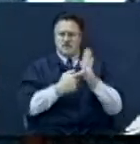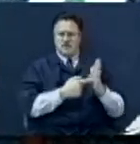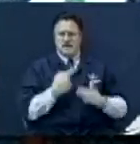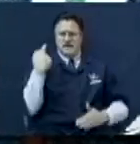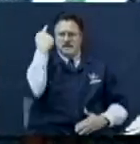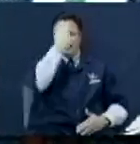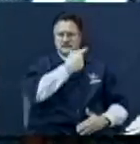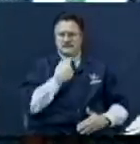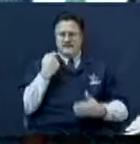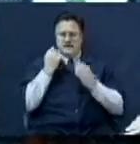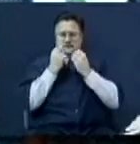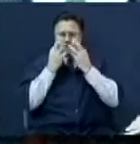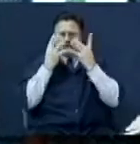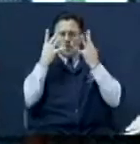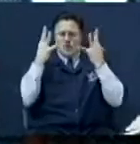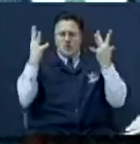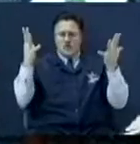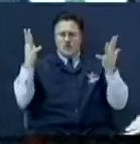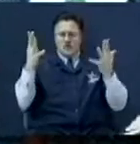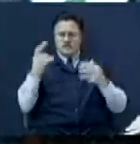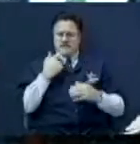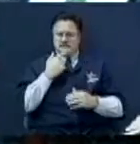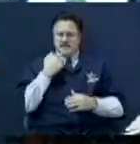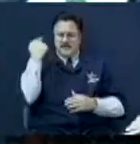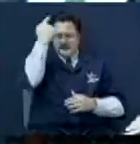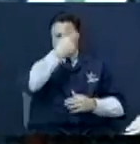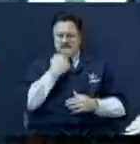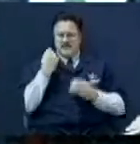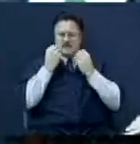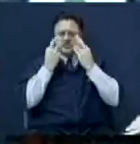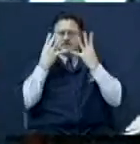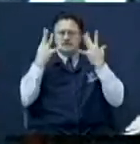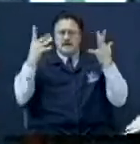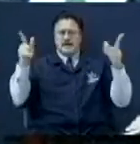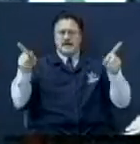Well, I want to tell you what. When they looked at him, he said his face shined as an angel.